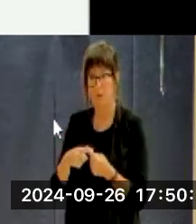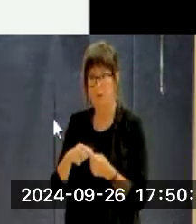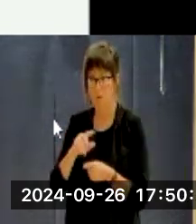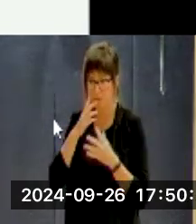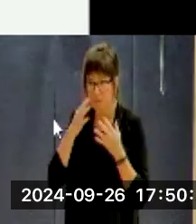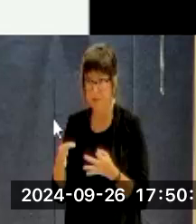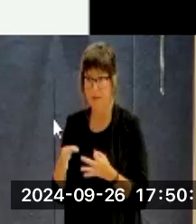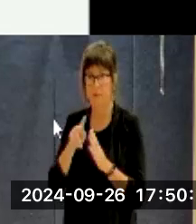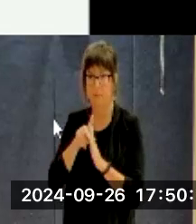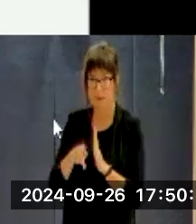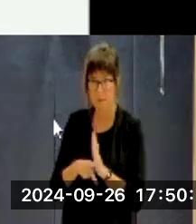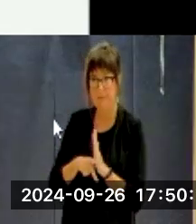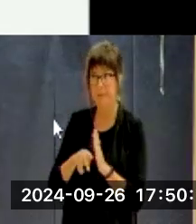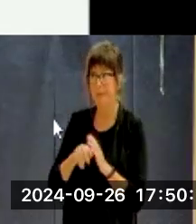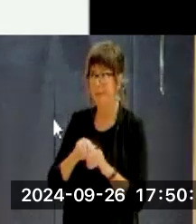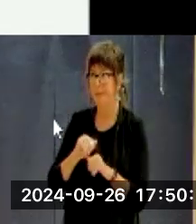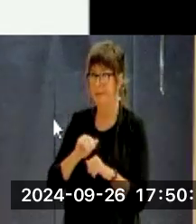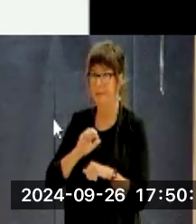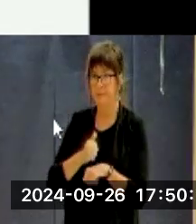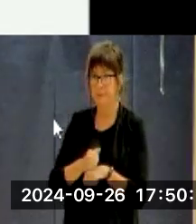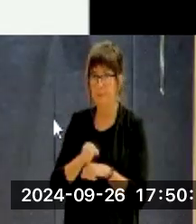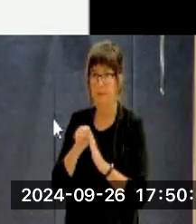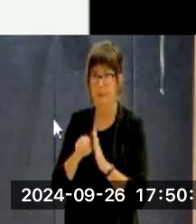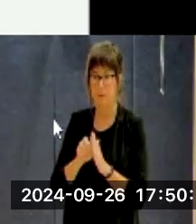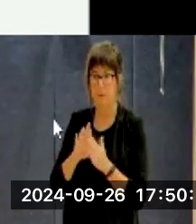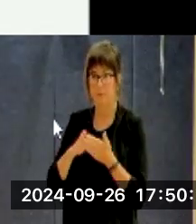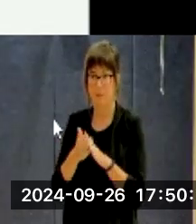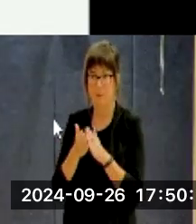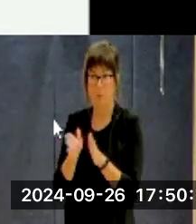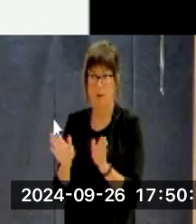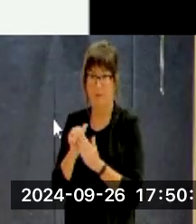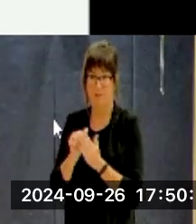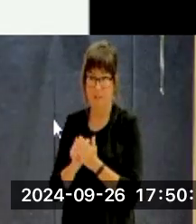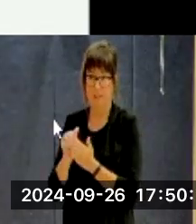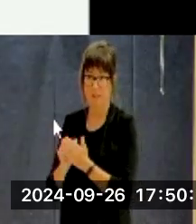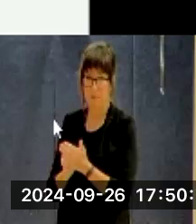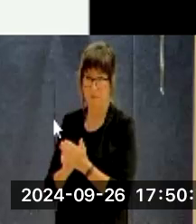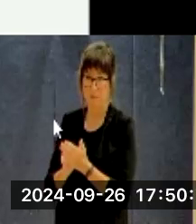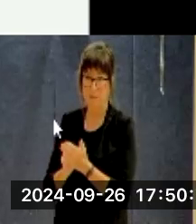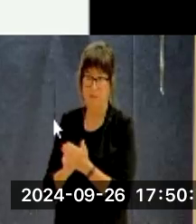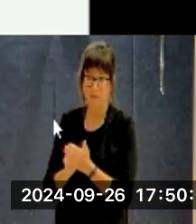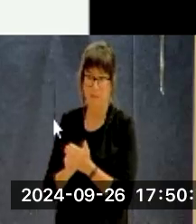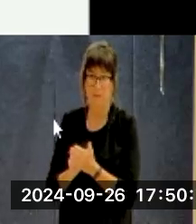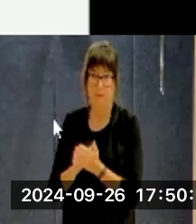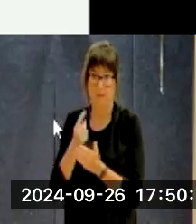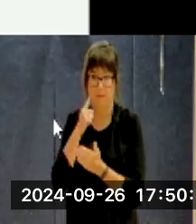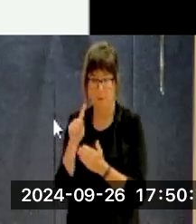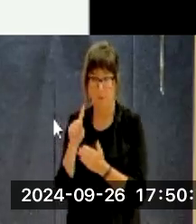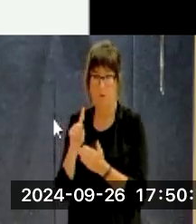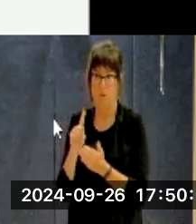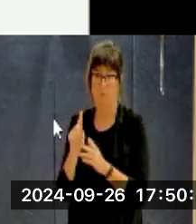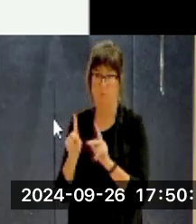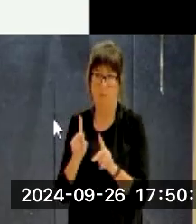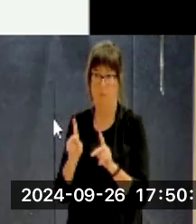and how we put together statewide or citywide agendas for vulnerable populations.